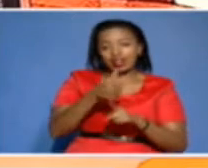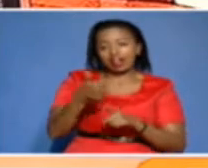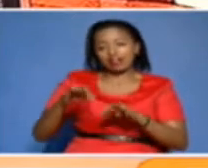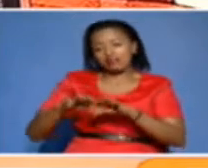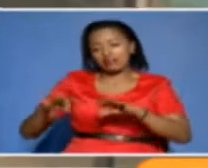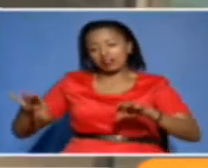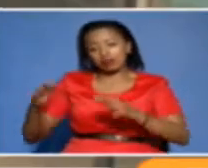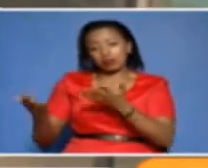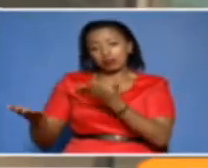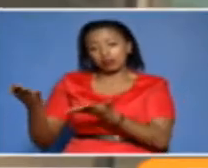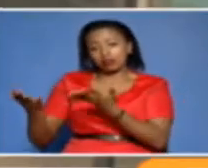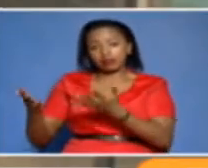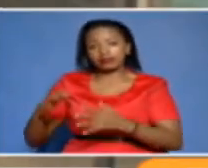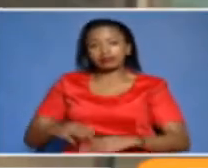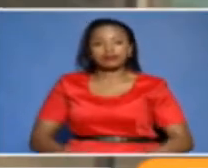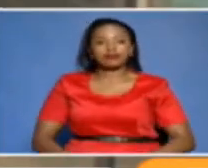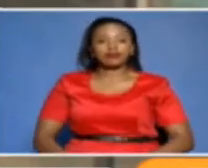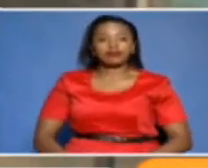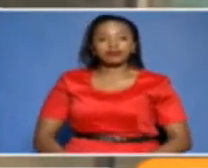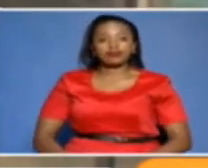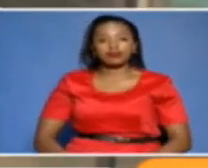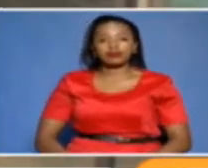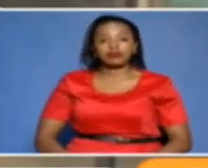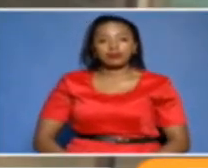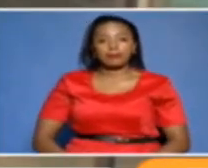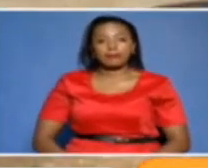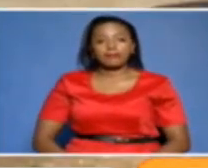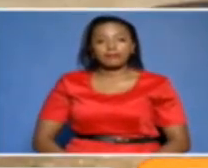spheres. Elfa Slagat reports.